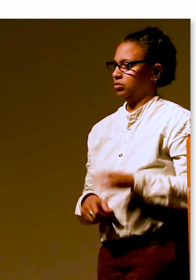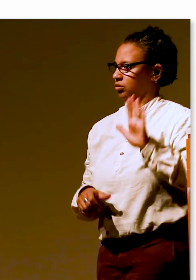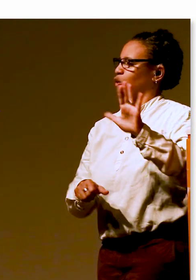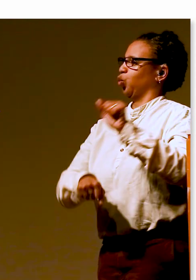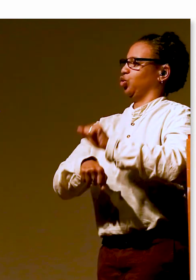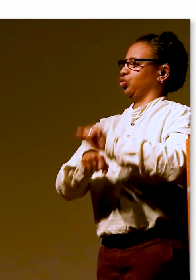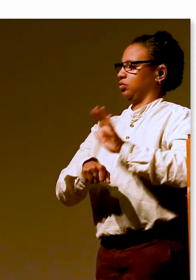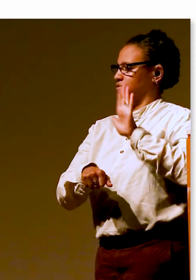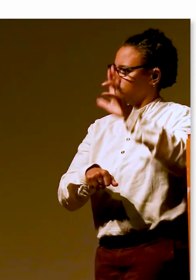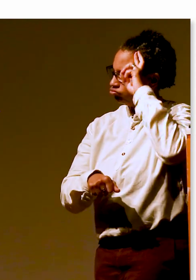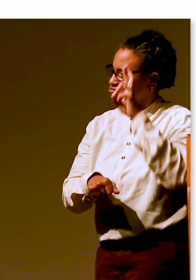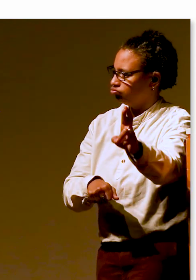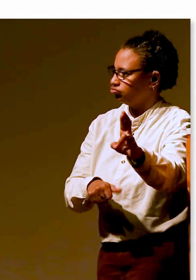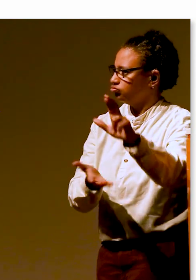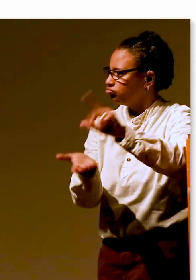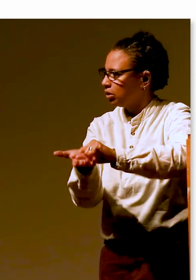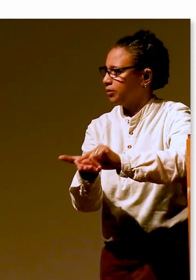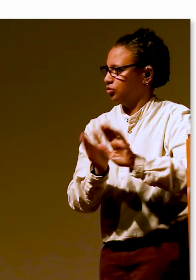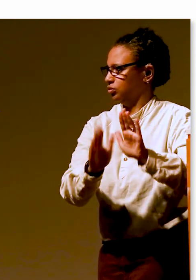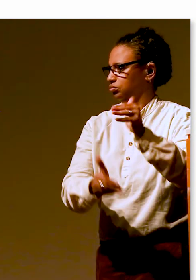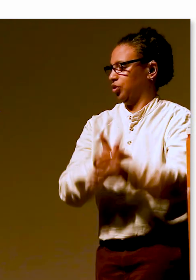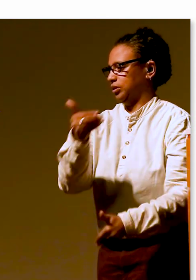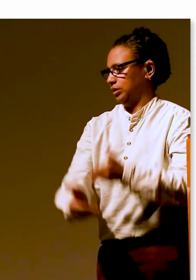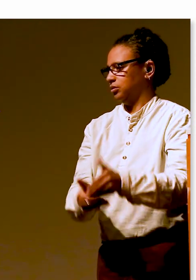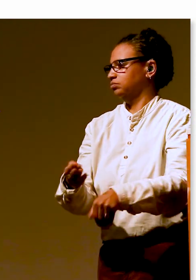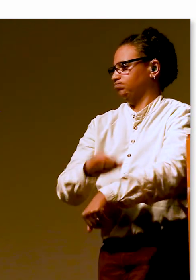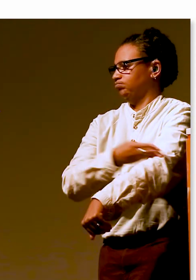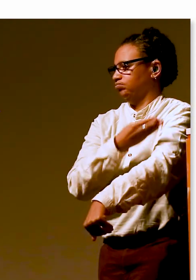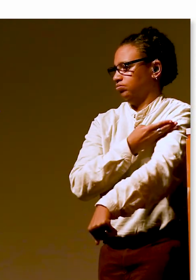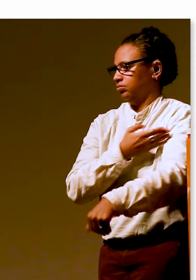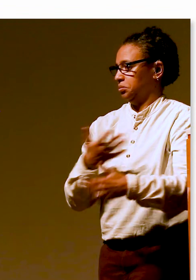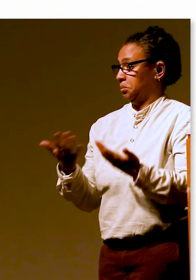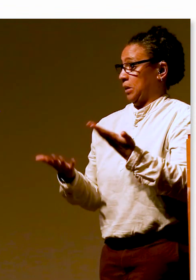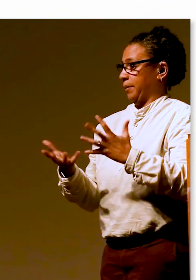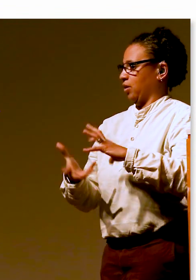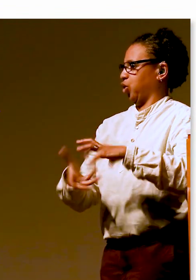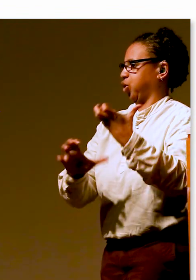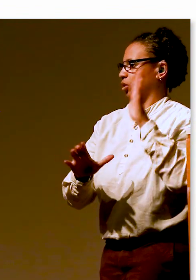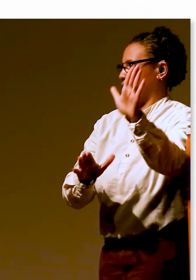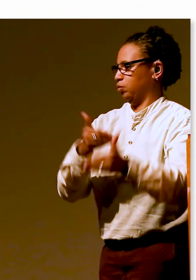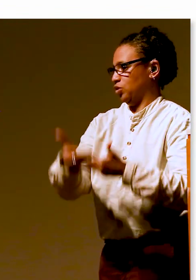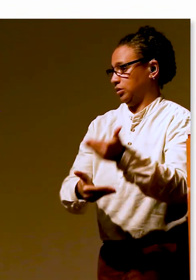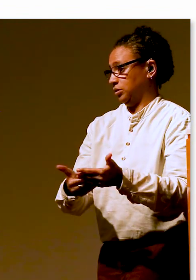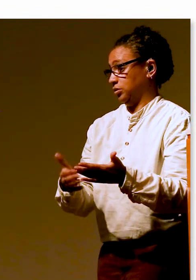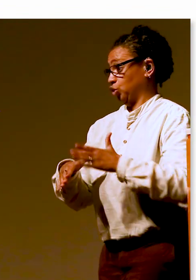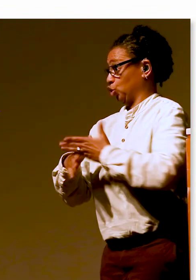and especially at the time that I was making it, didn't think about actually asking people for permission and consent.